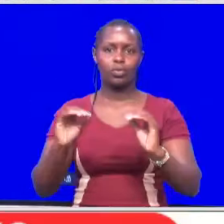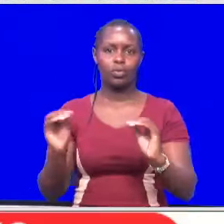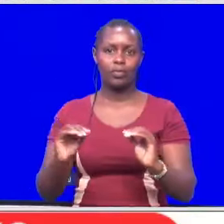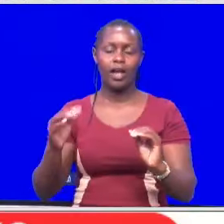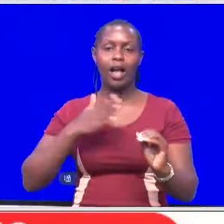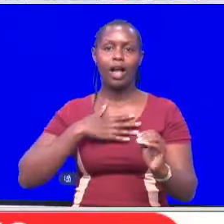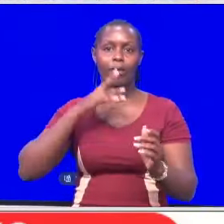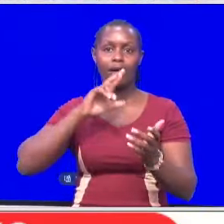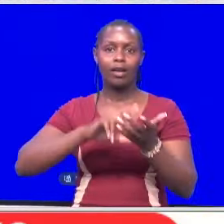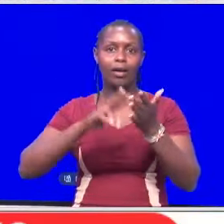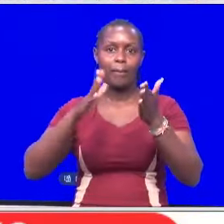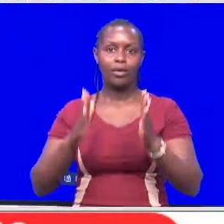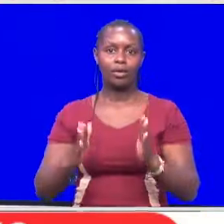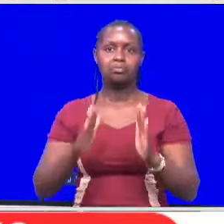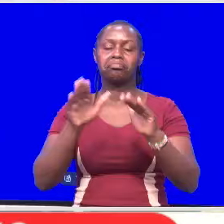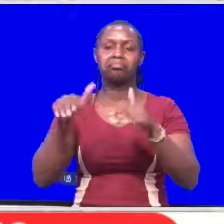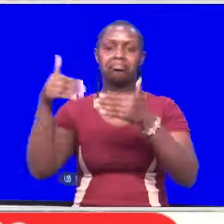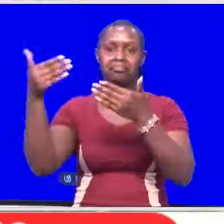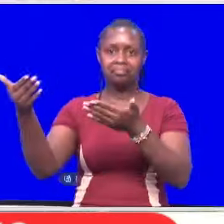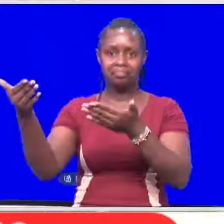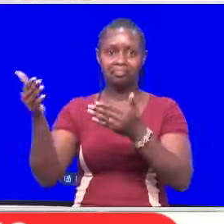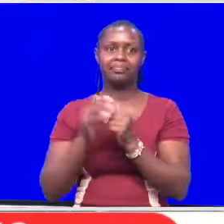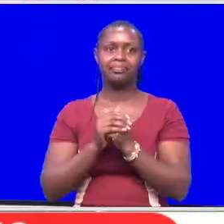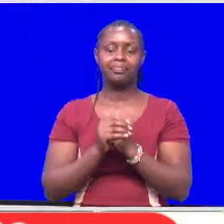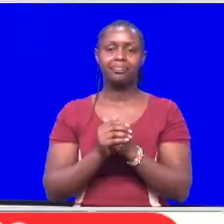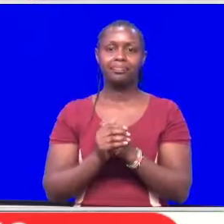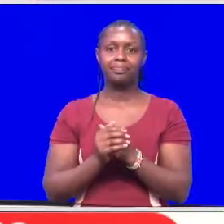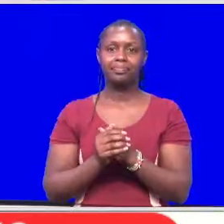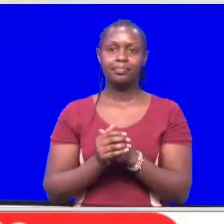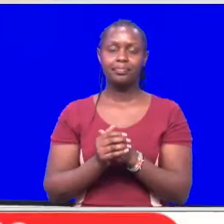and here is his report.